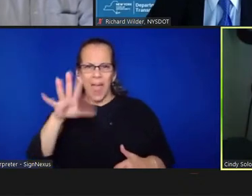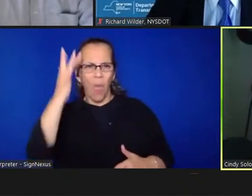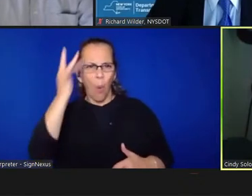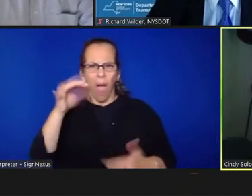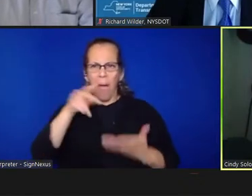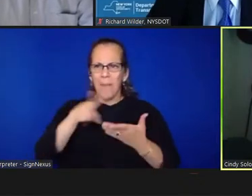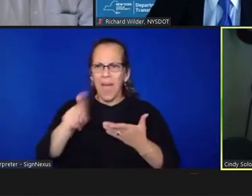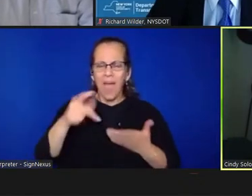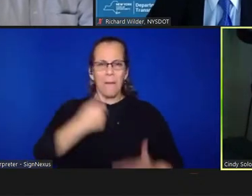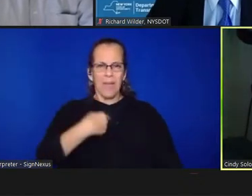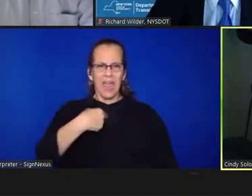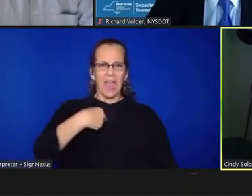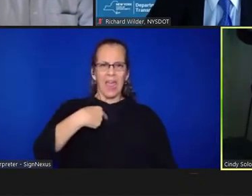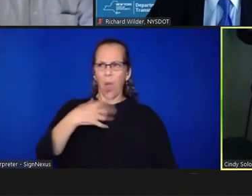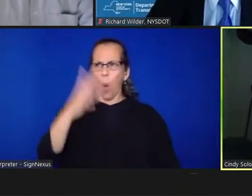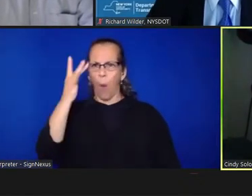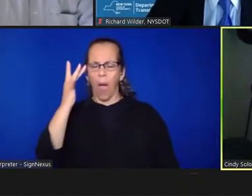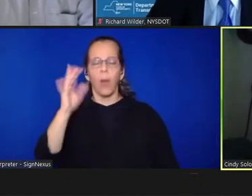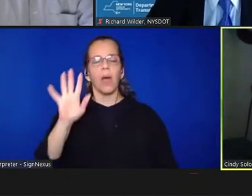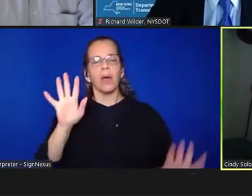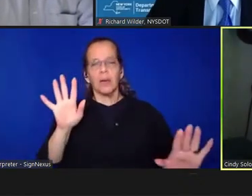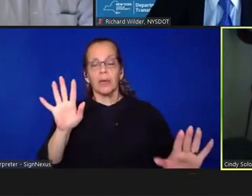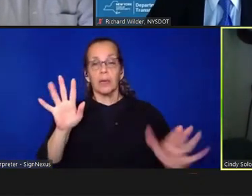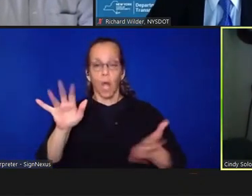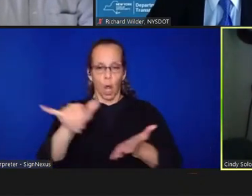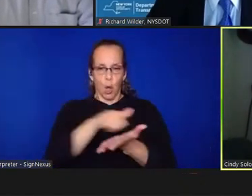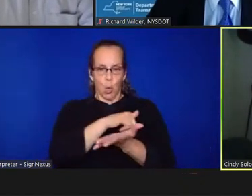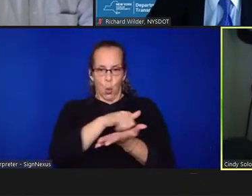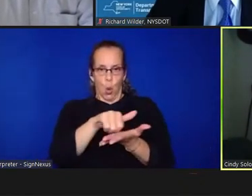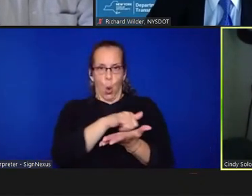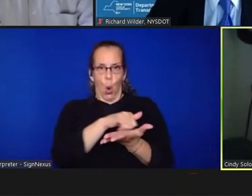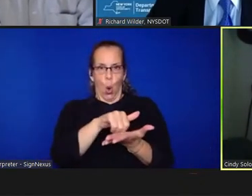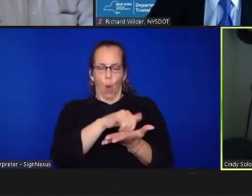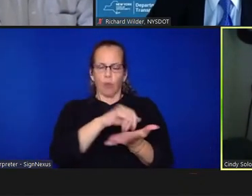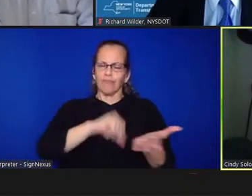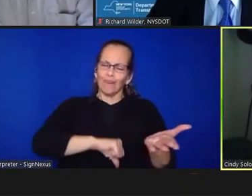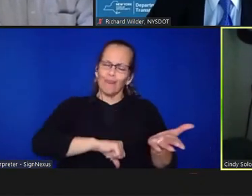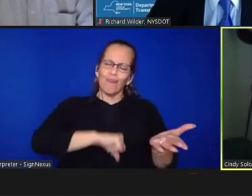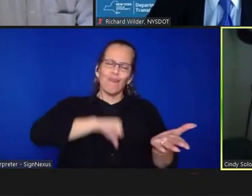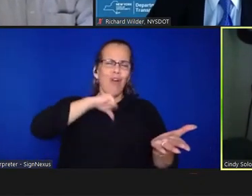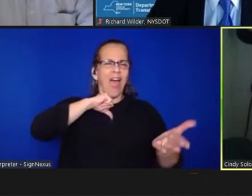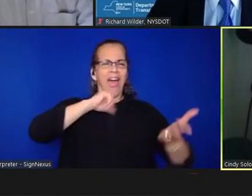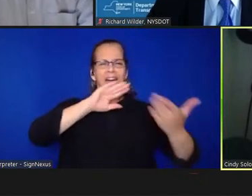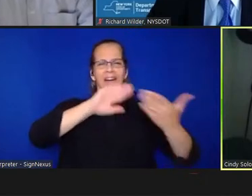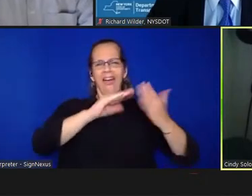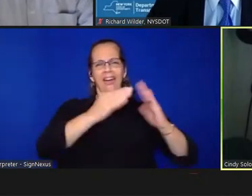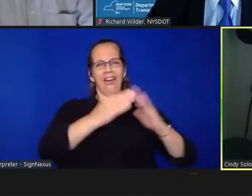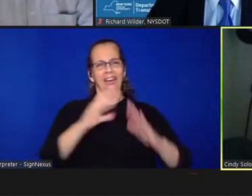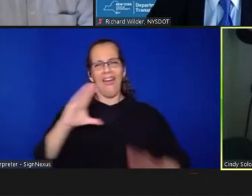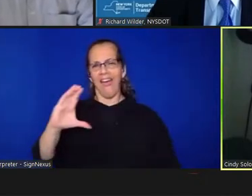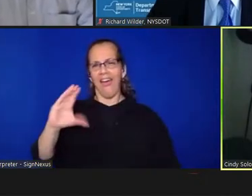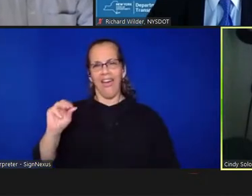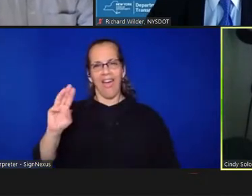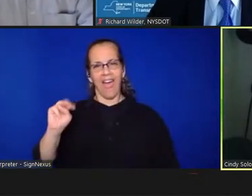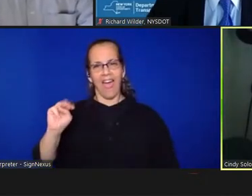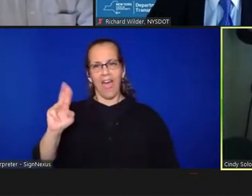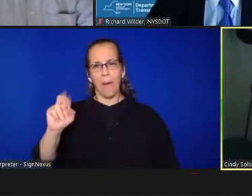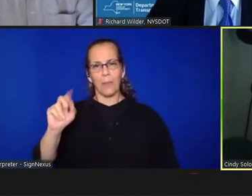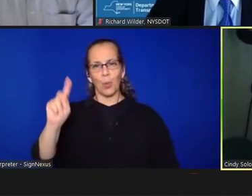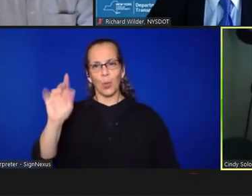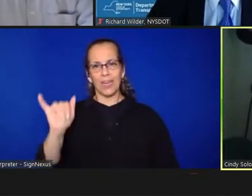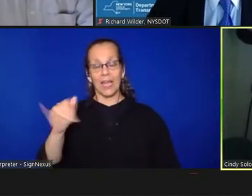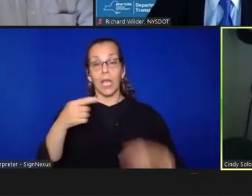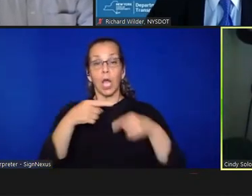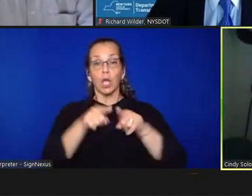should I I New York takes pride in being a community we have gone through a lot of things I was displaced during Hurricane